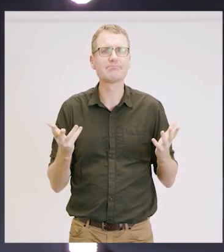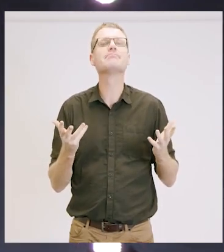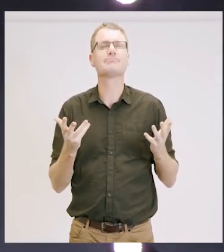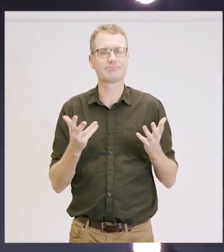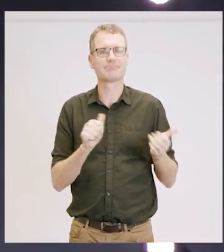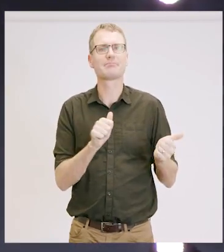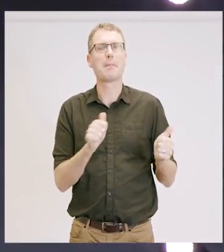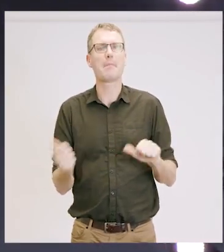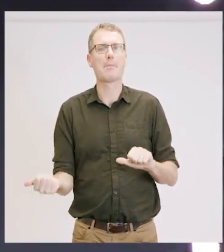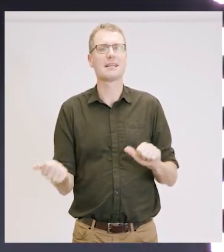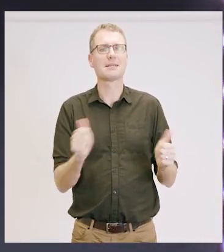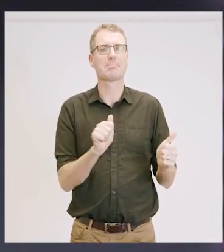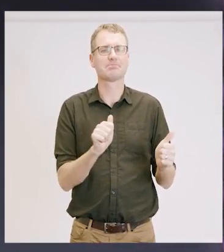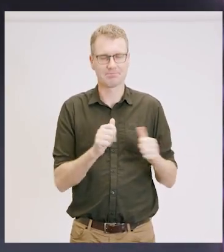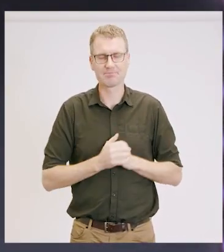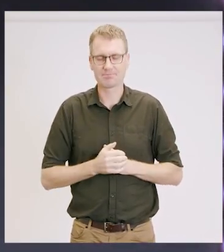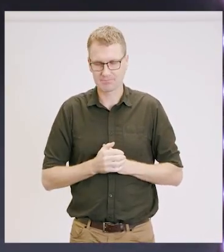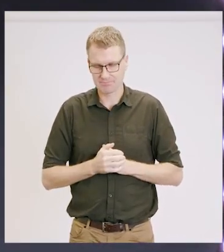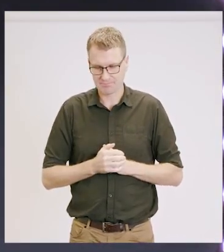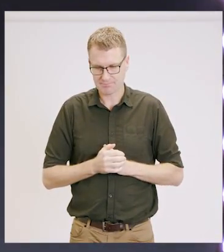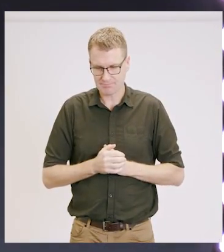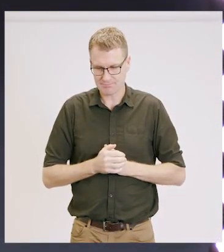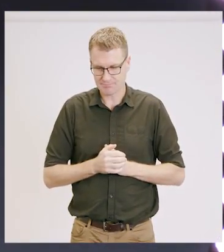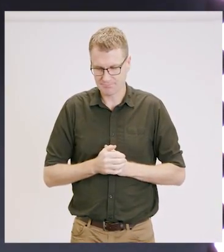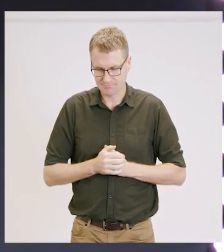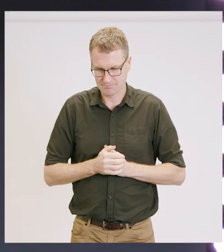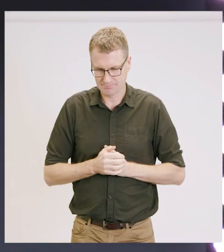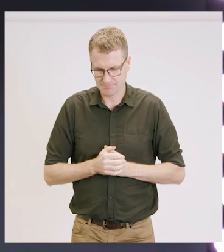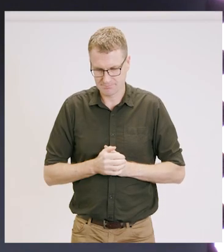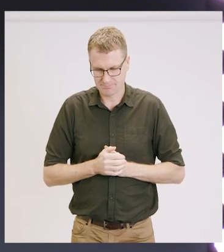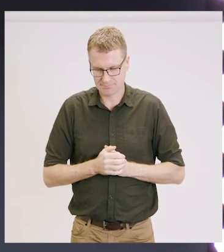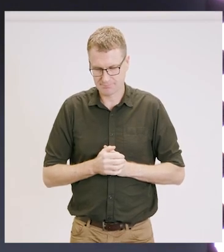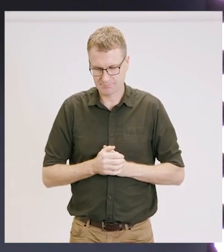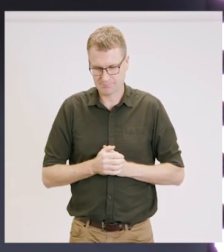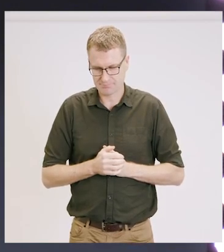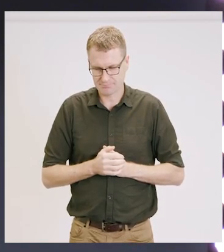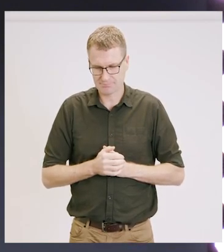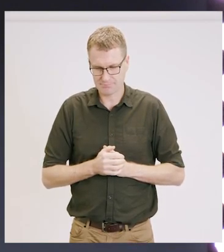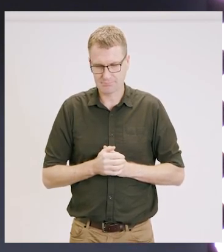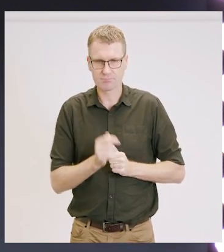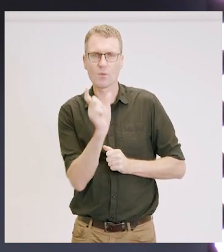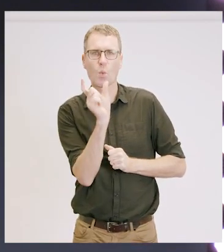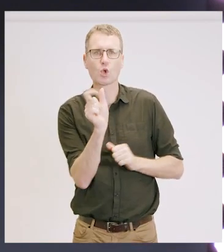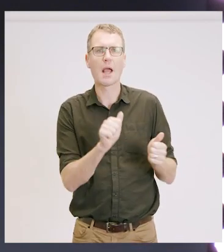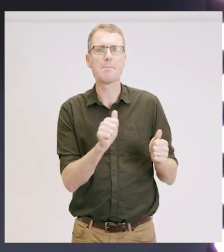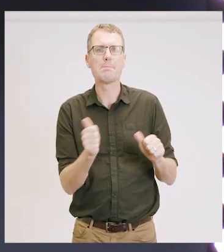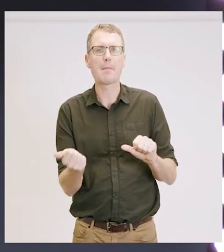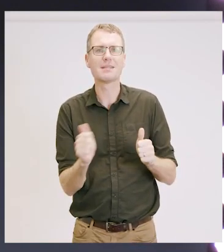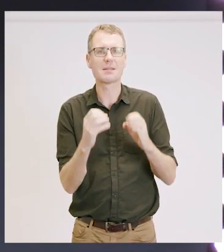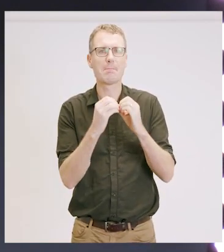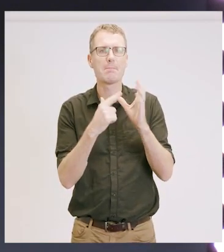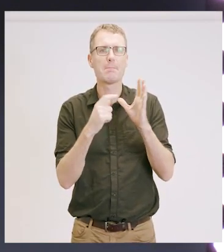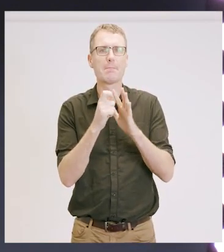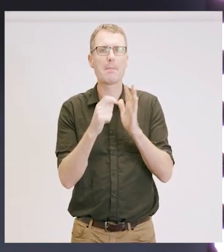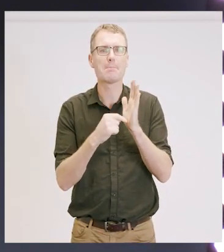And how does that happen? It happens through baptism. So, you know, this word baptism is actually